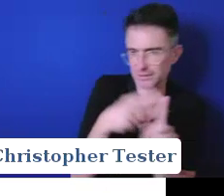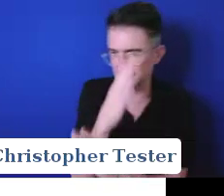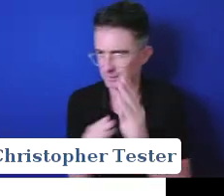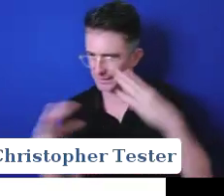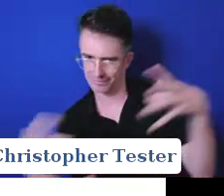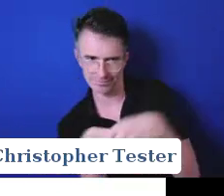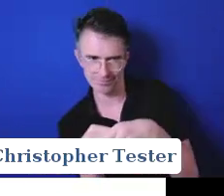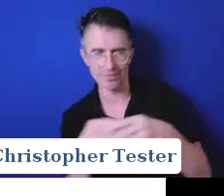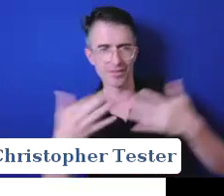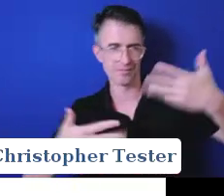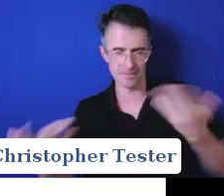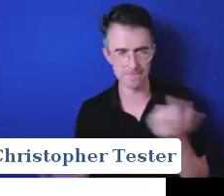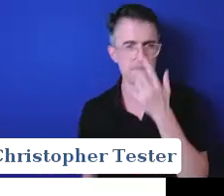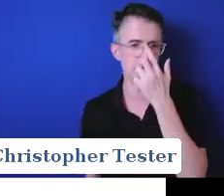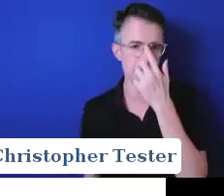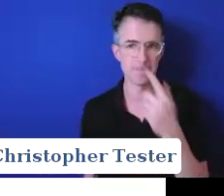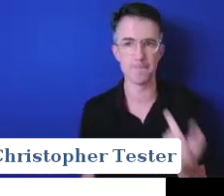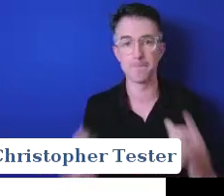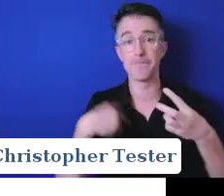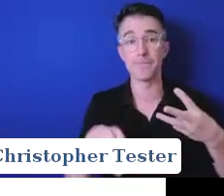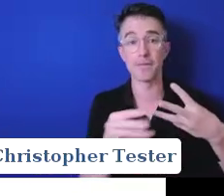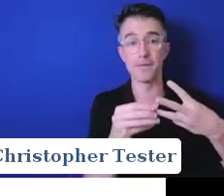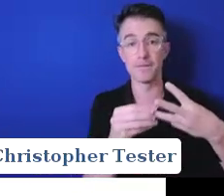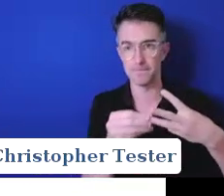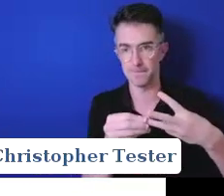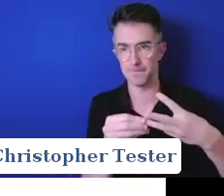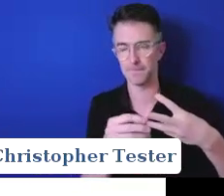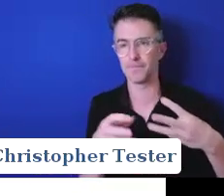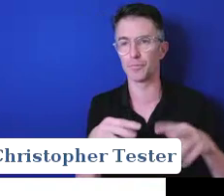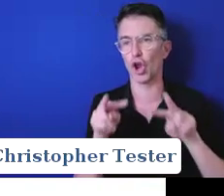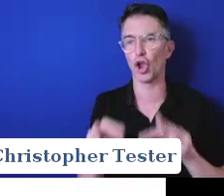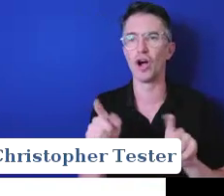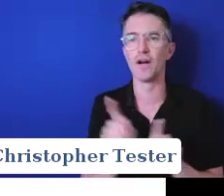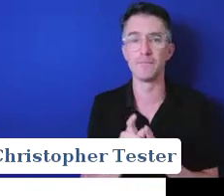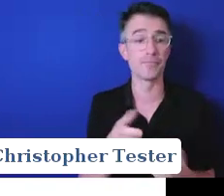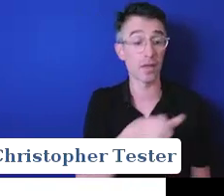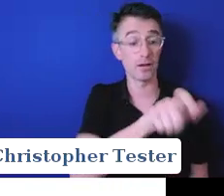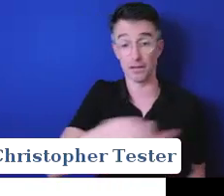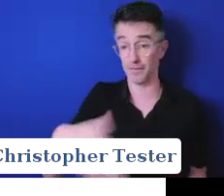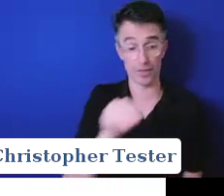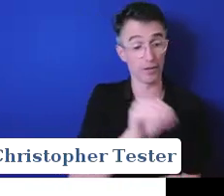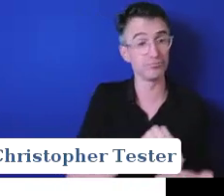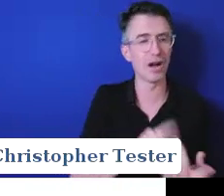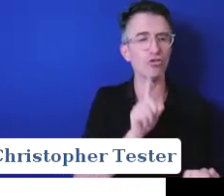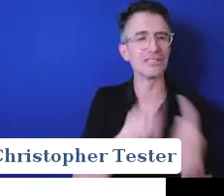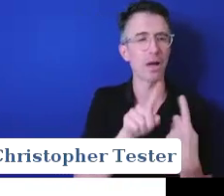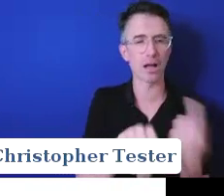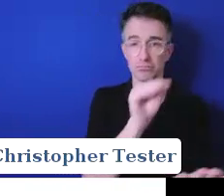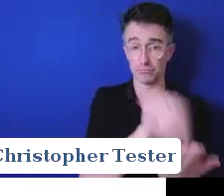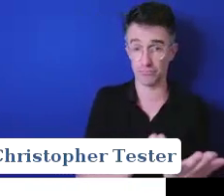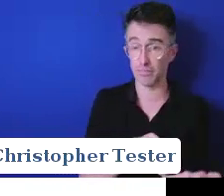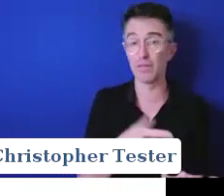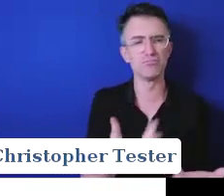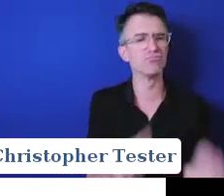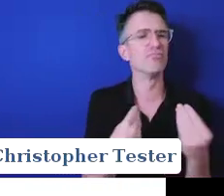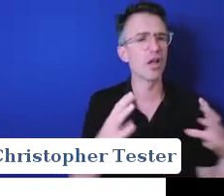scoring by city on the municipality level. The next step is selecting the